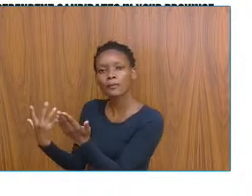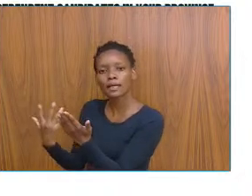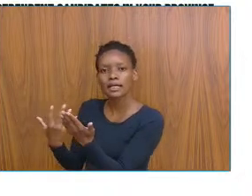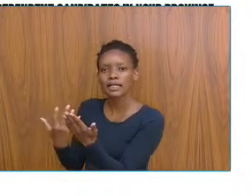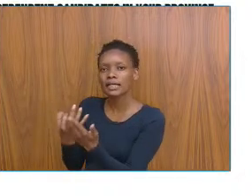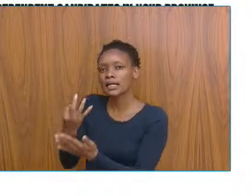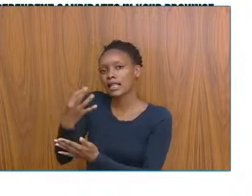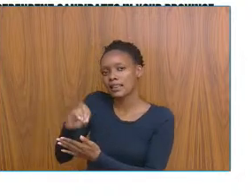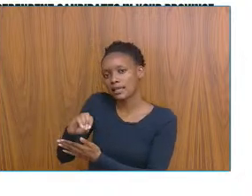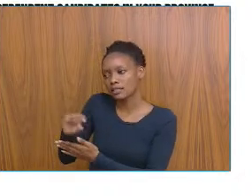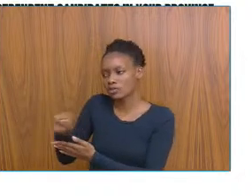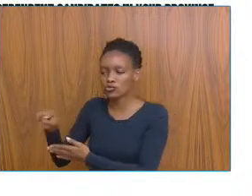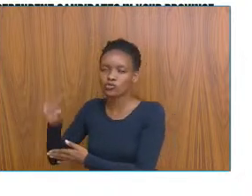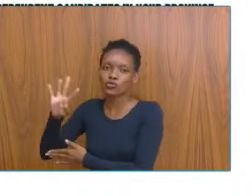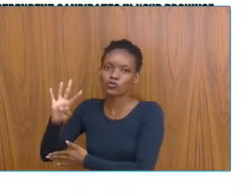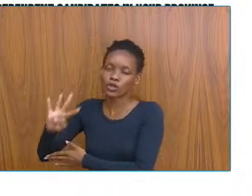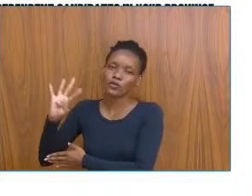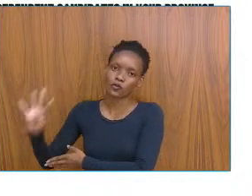30 to